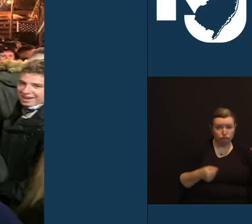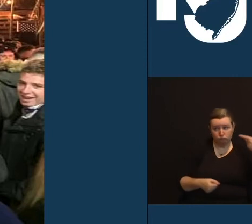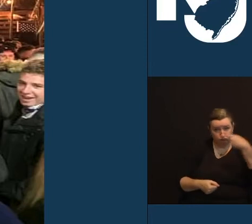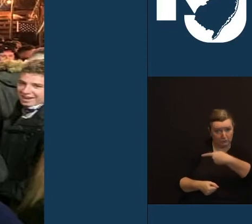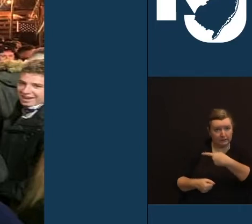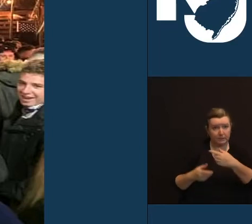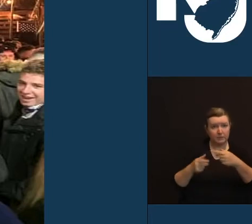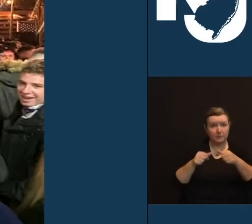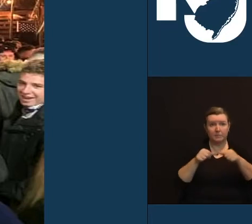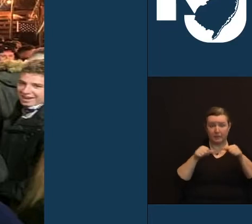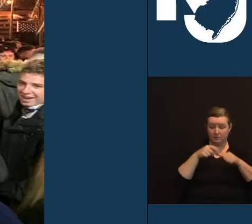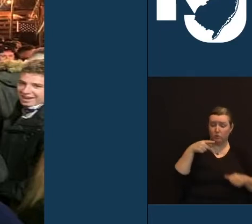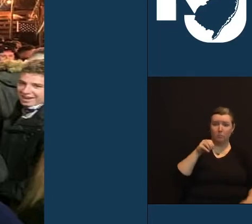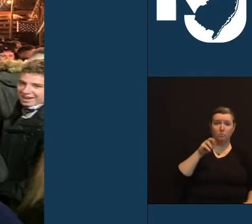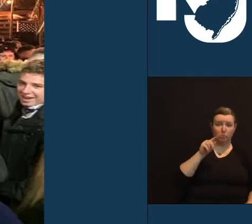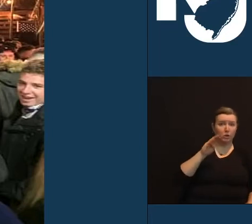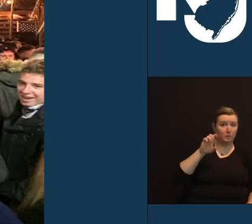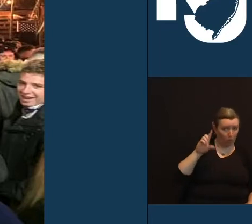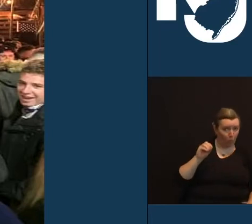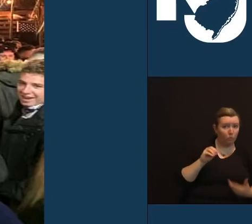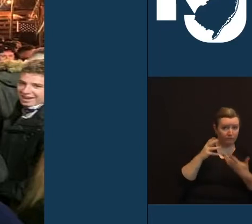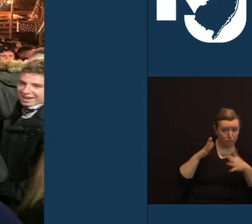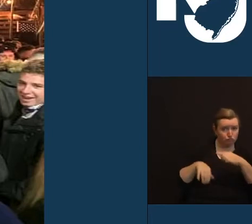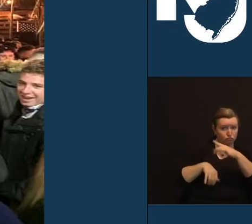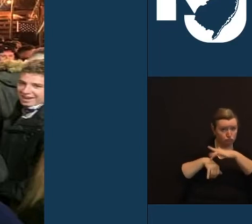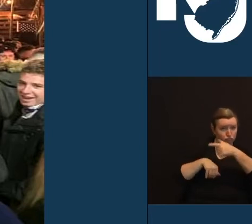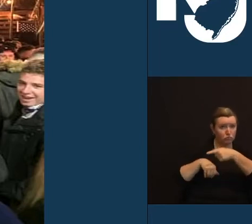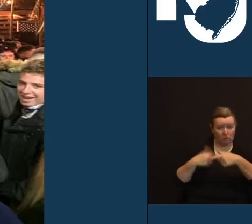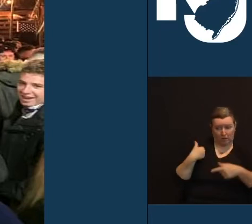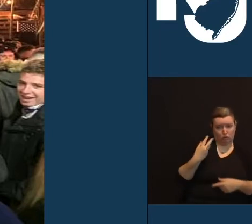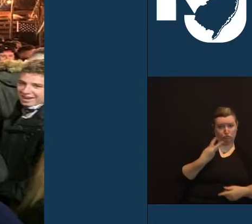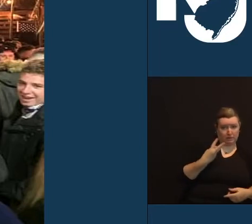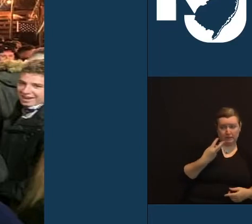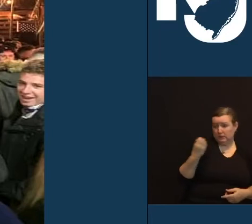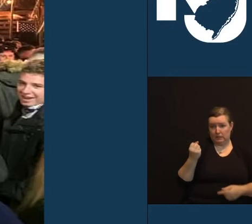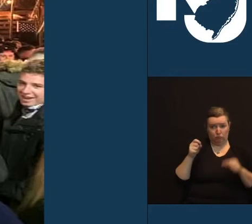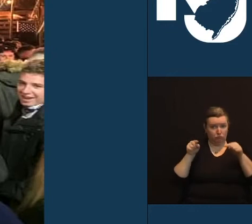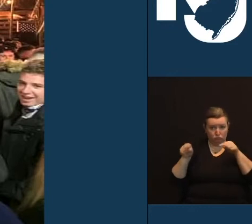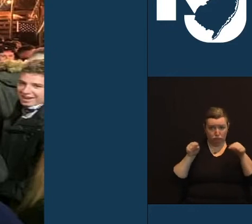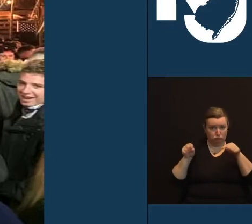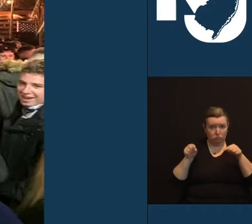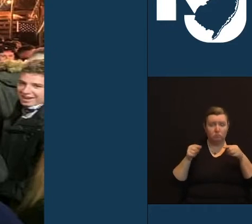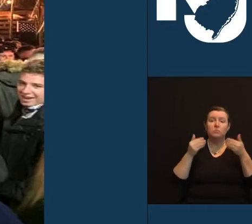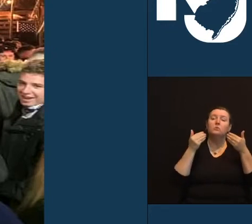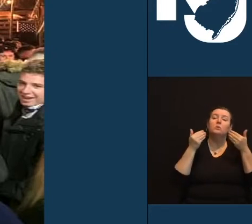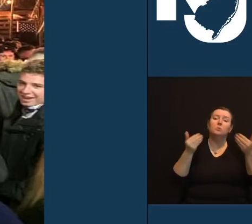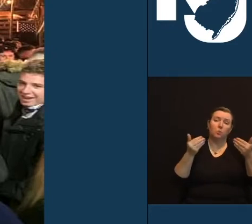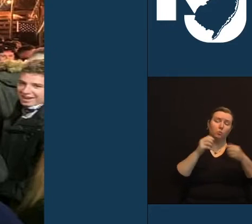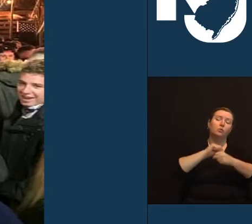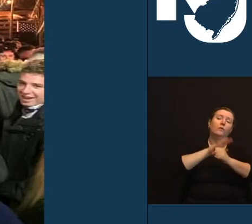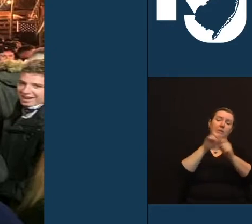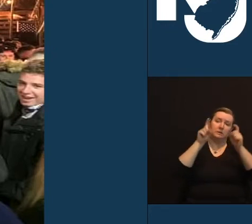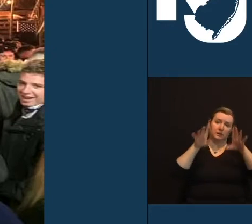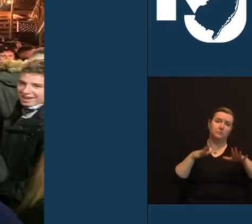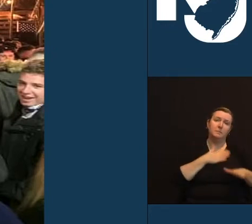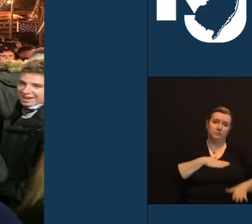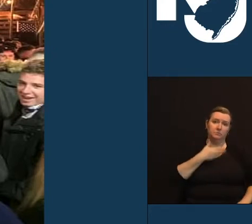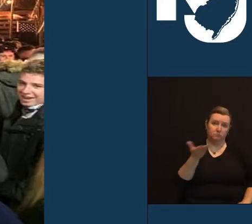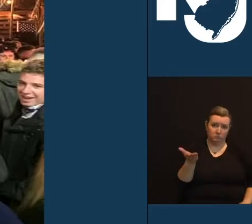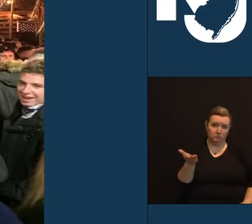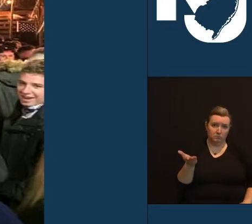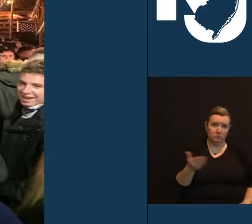Wednesday or Saturday, you should go get a COVID test, Tina. You'd want me to say that as well. And if you recognize someone in the photo, please tell them